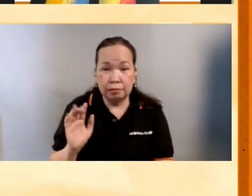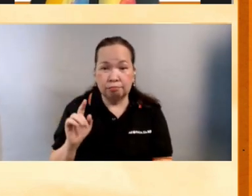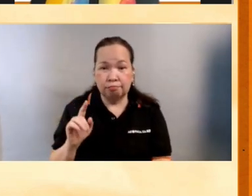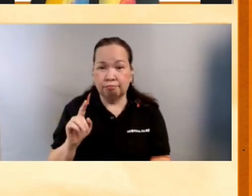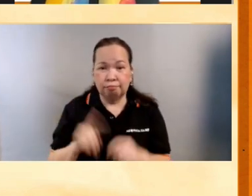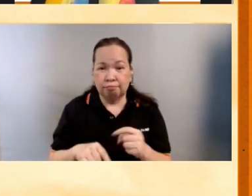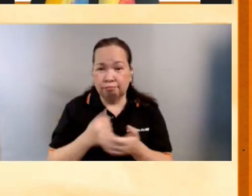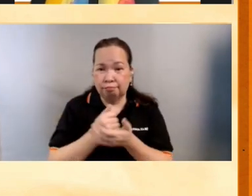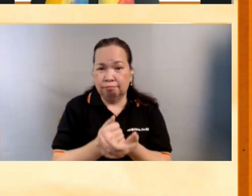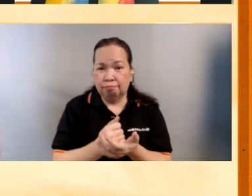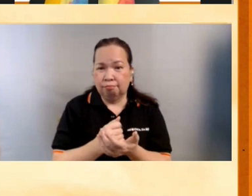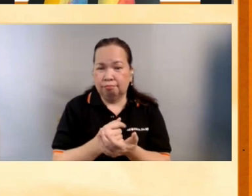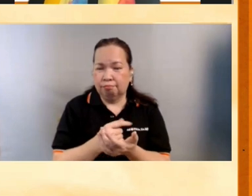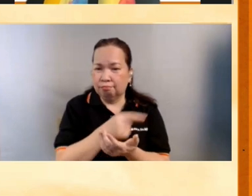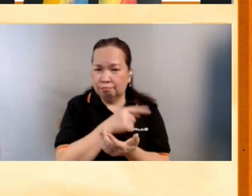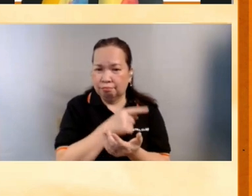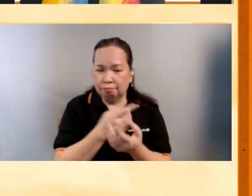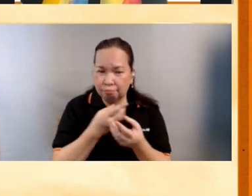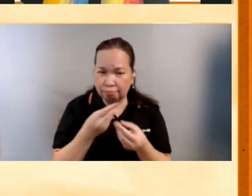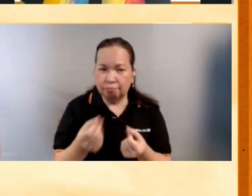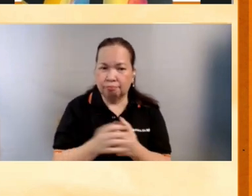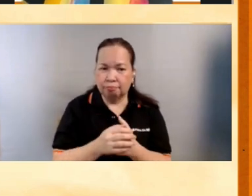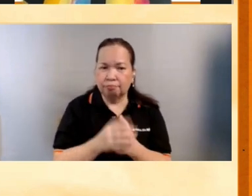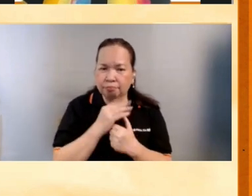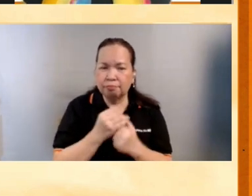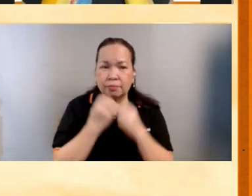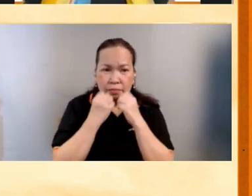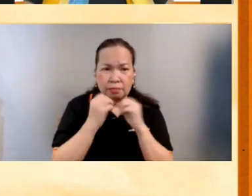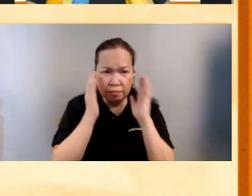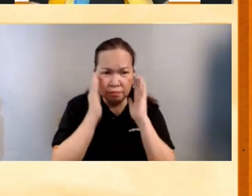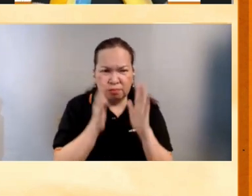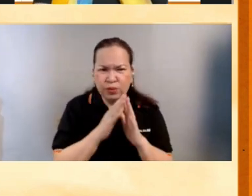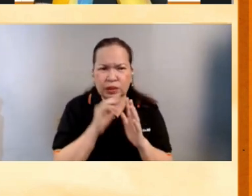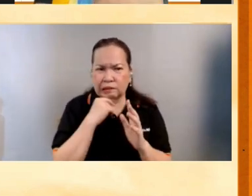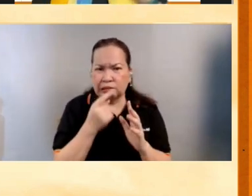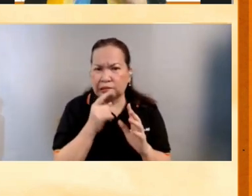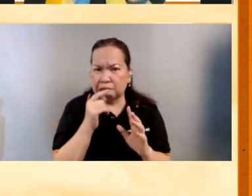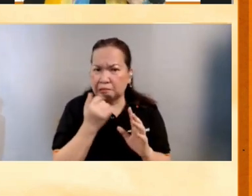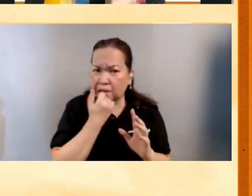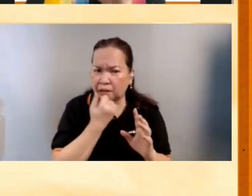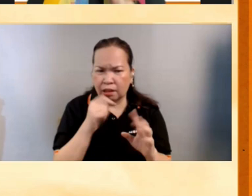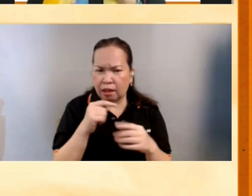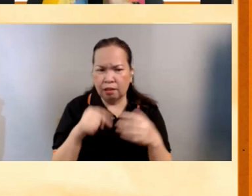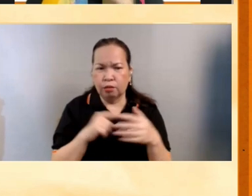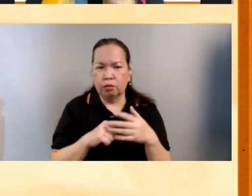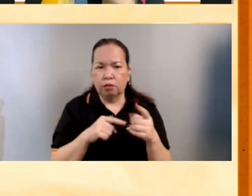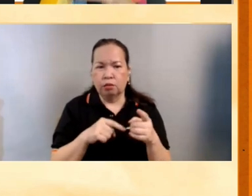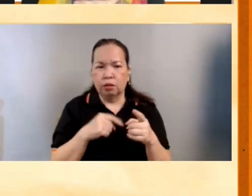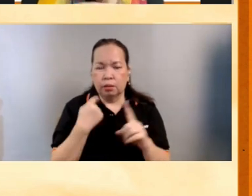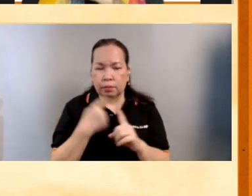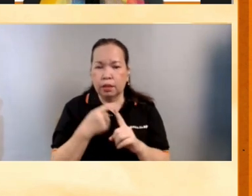ways of helping people, no? And another very important thing, two more, be aware when you're helping, be aware of your